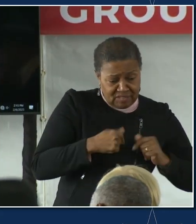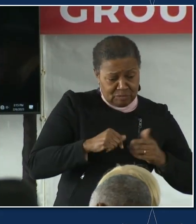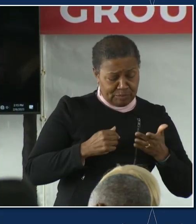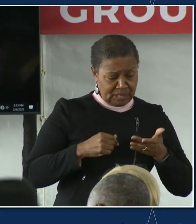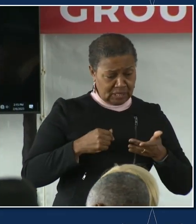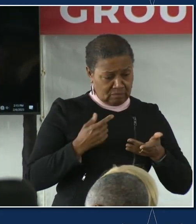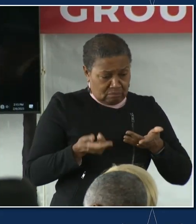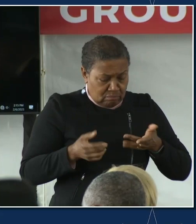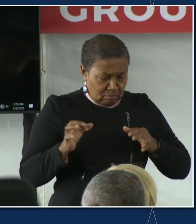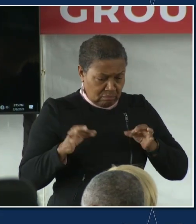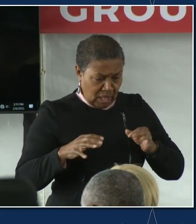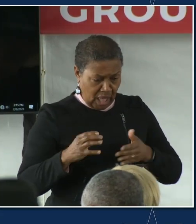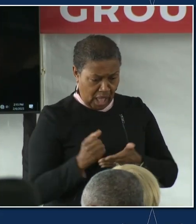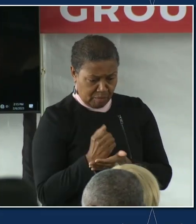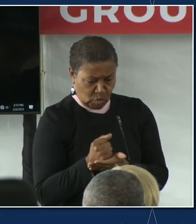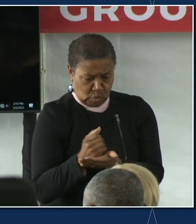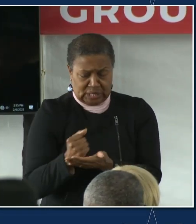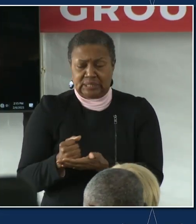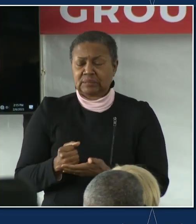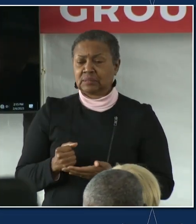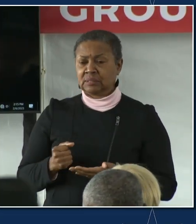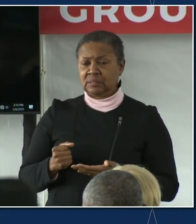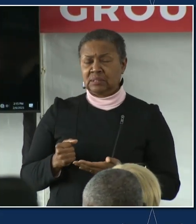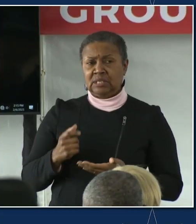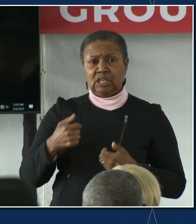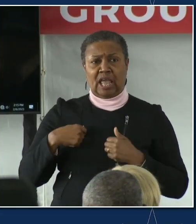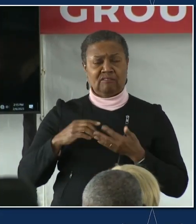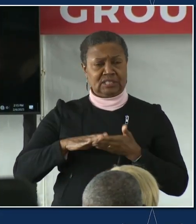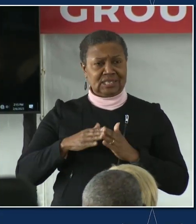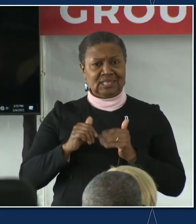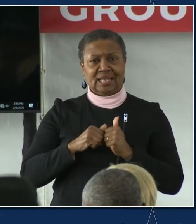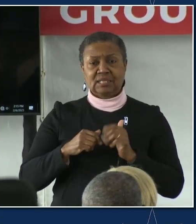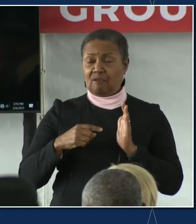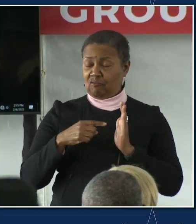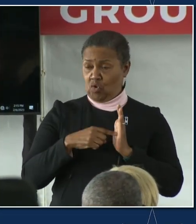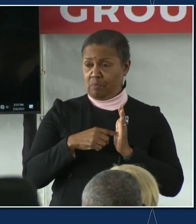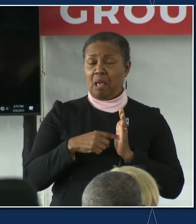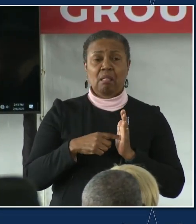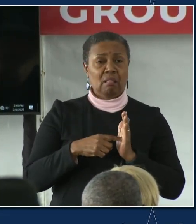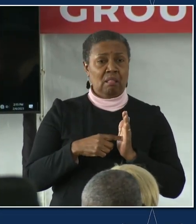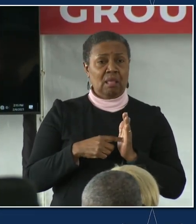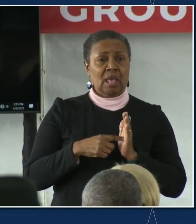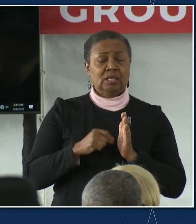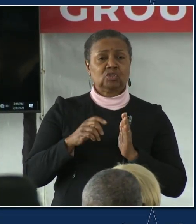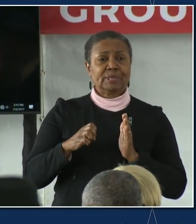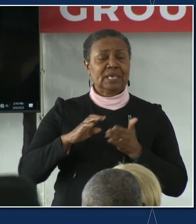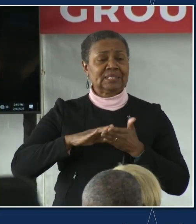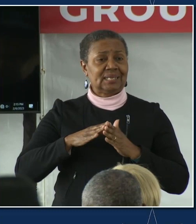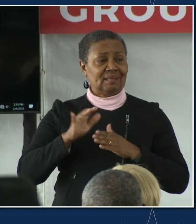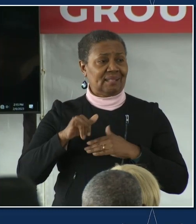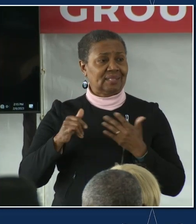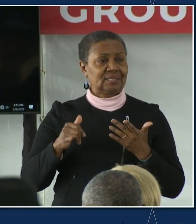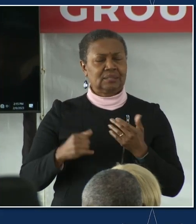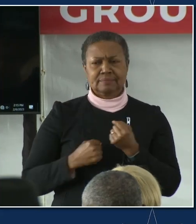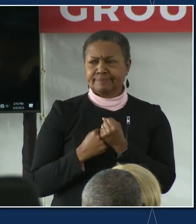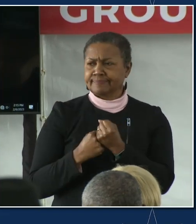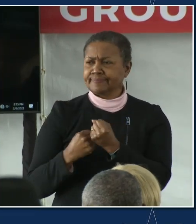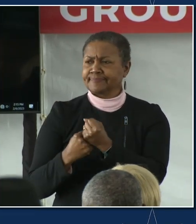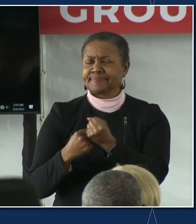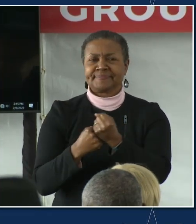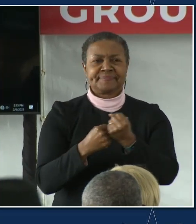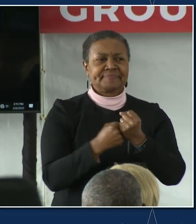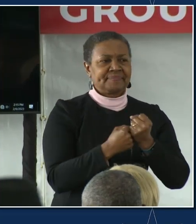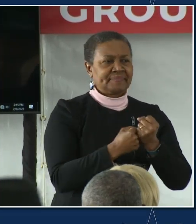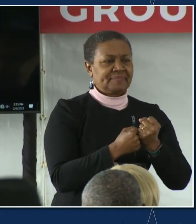be able to get opportunities. It needs to be a city that's affordable, and it needs to be a city that supports